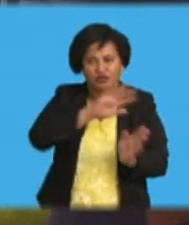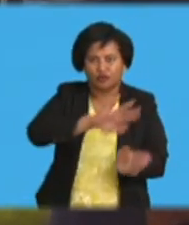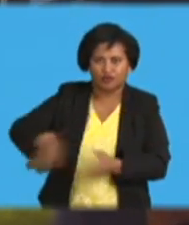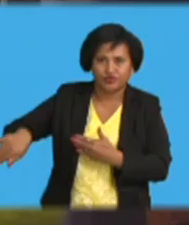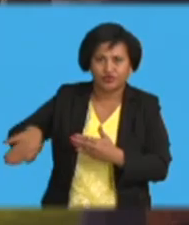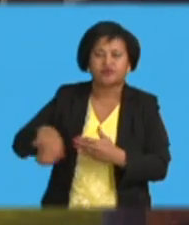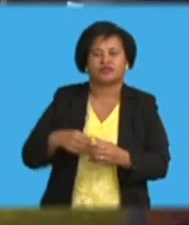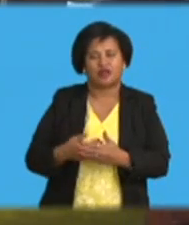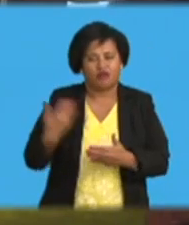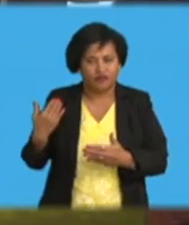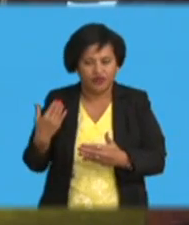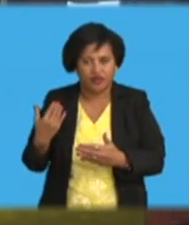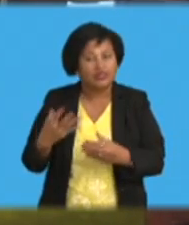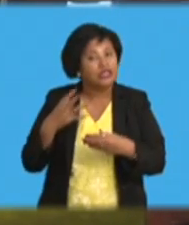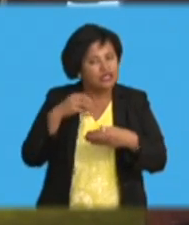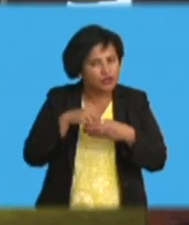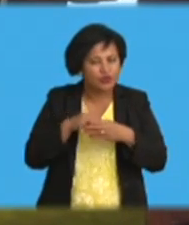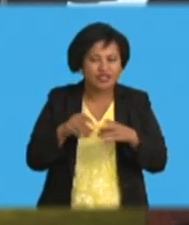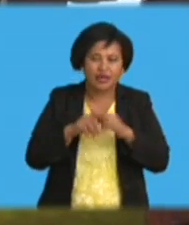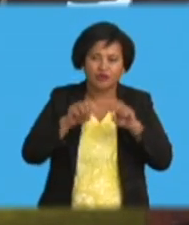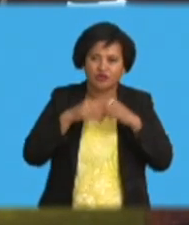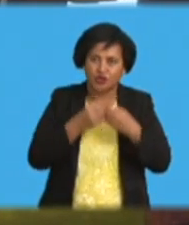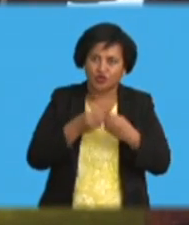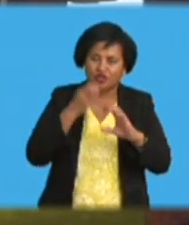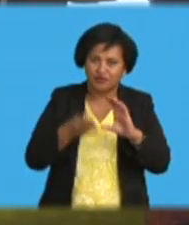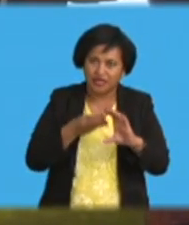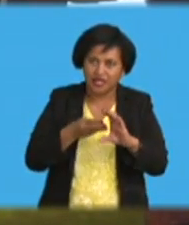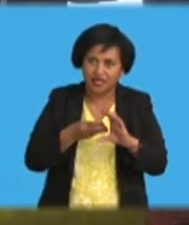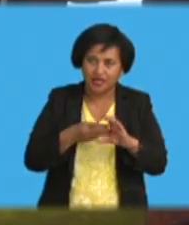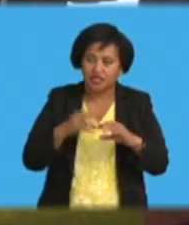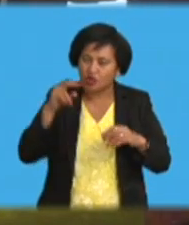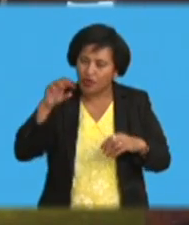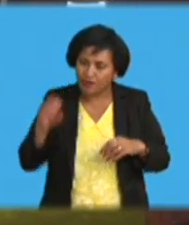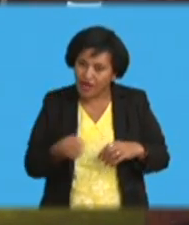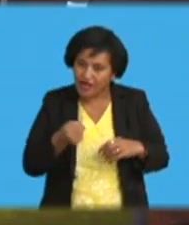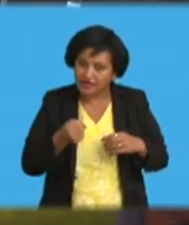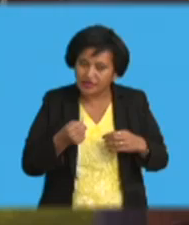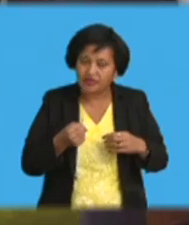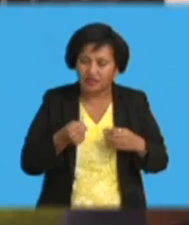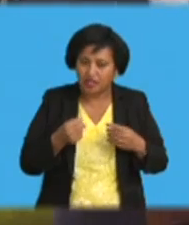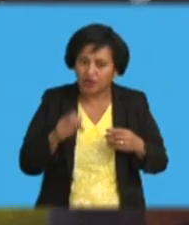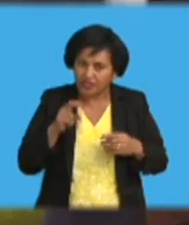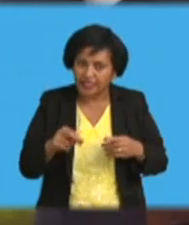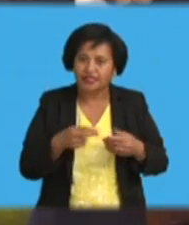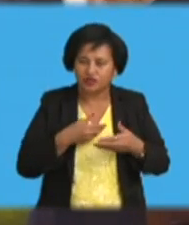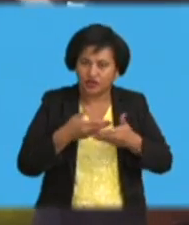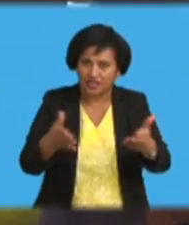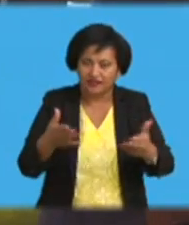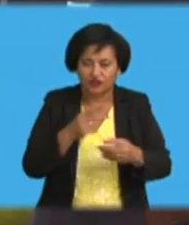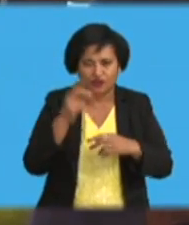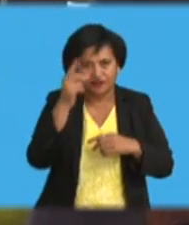society, including on our social media. The truth is that we owe the Fijian people, and that is what the members on this side of the